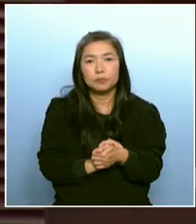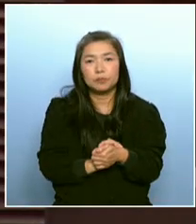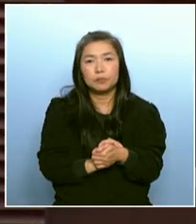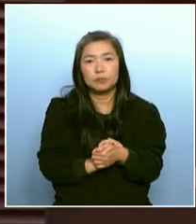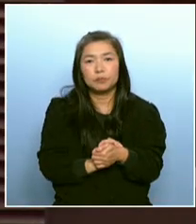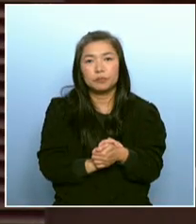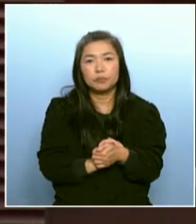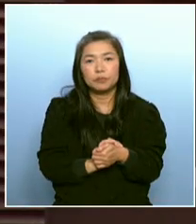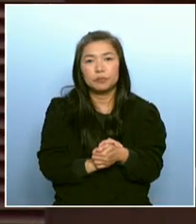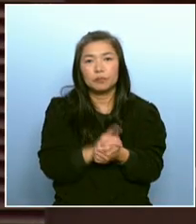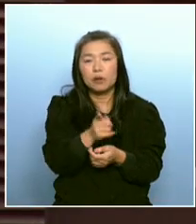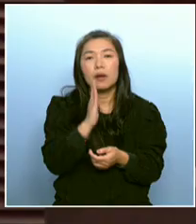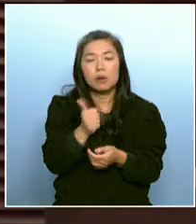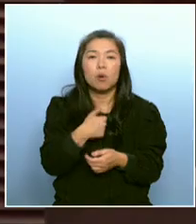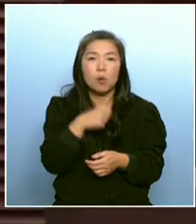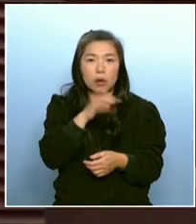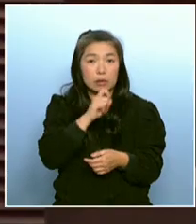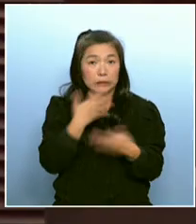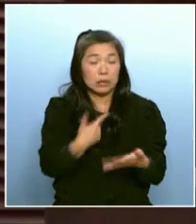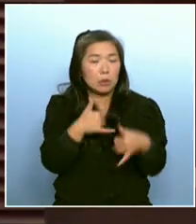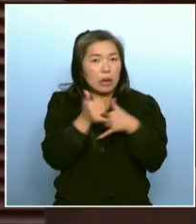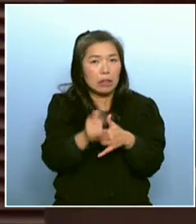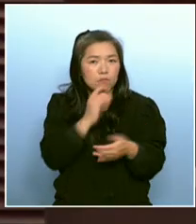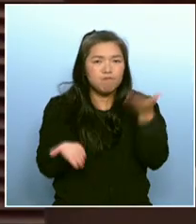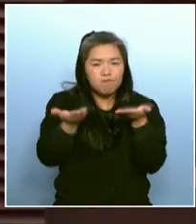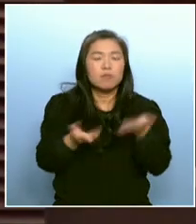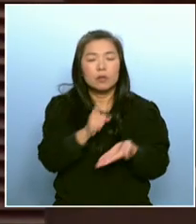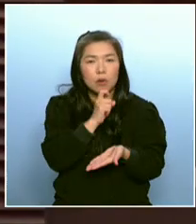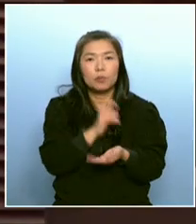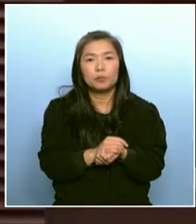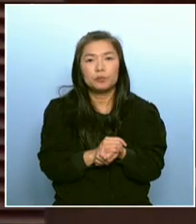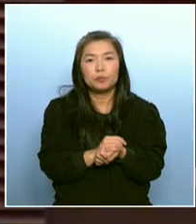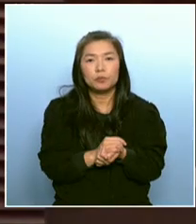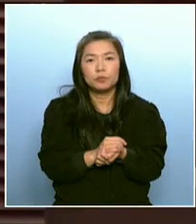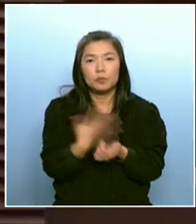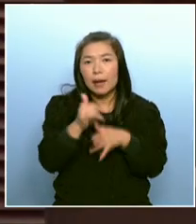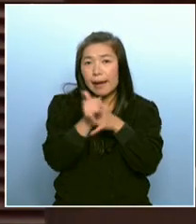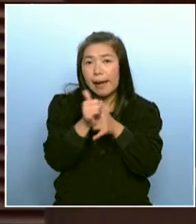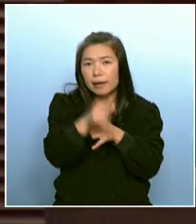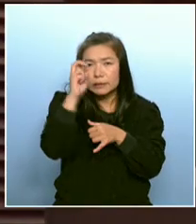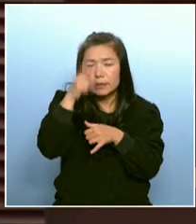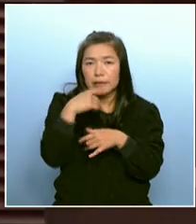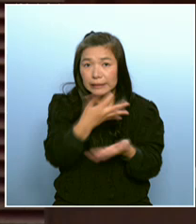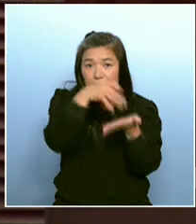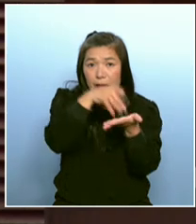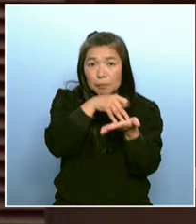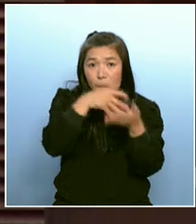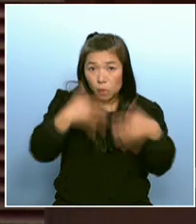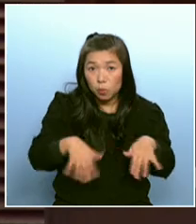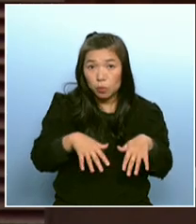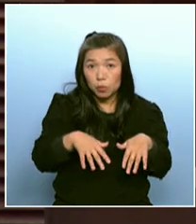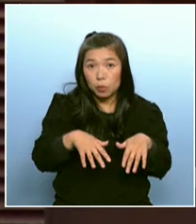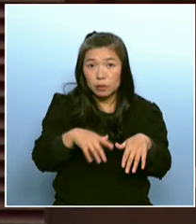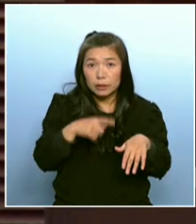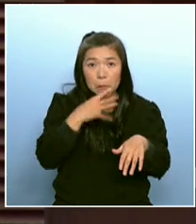member for the suggestions. Indeed, we will carry out a tracking studies as well as a comparison study. As for the